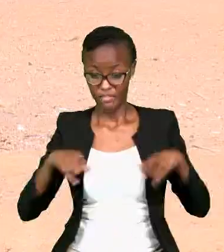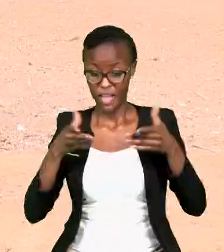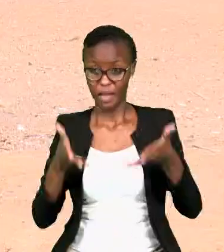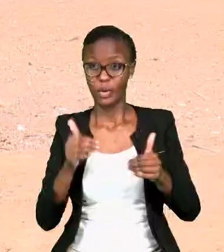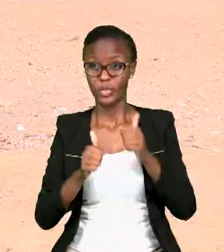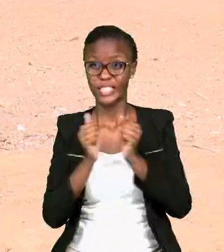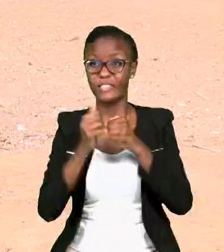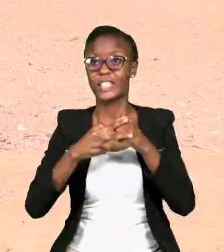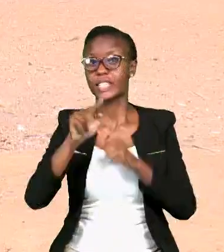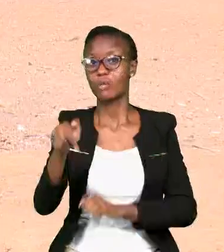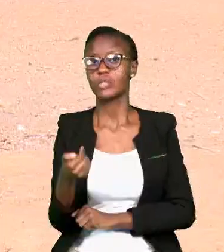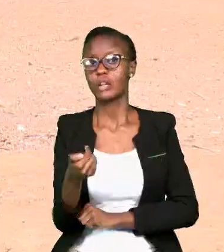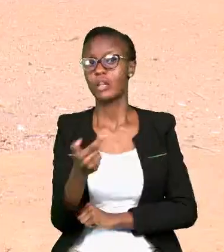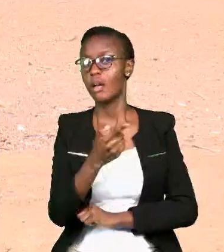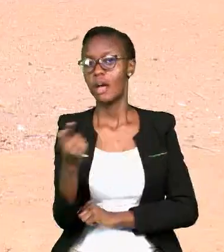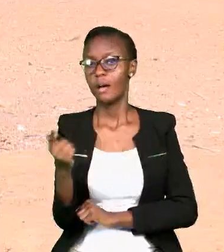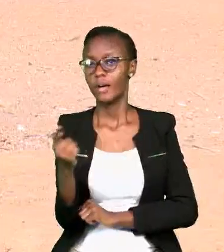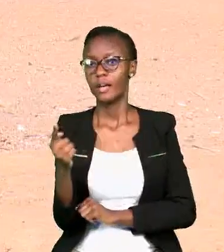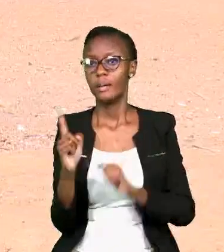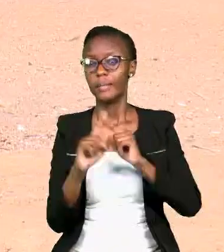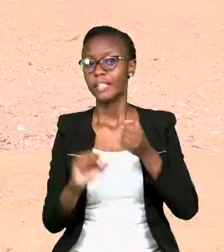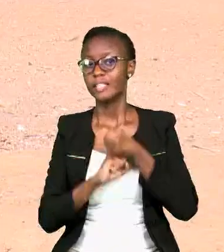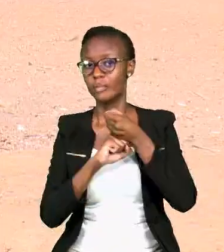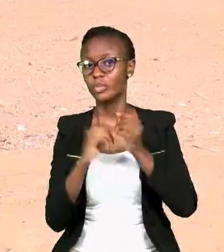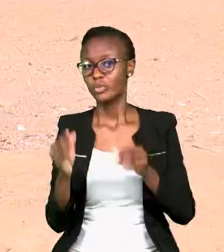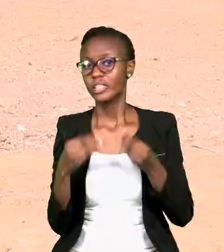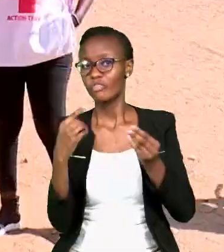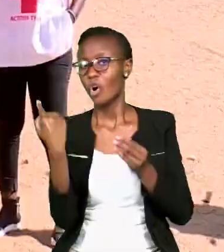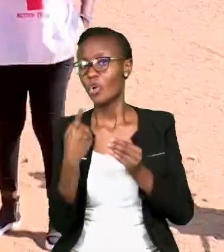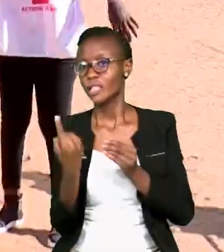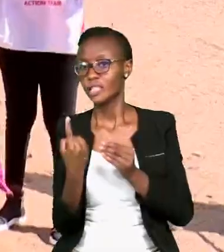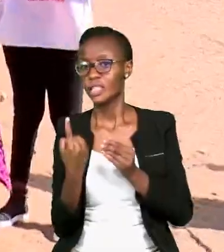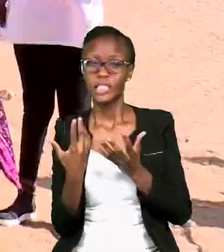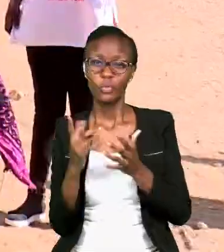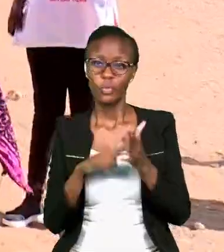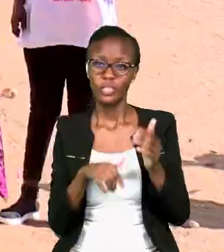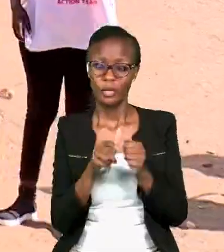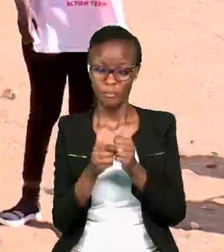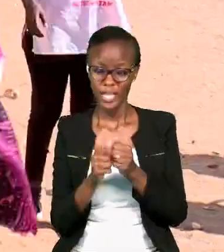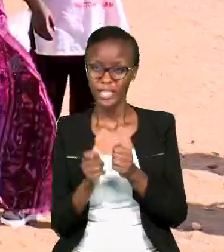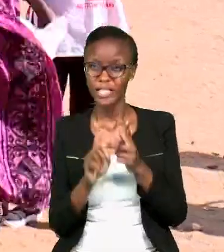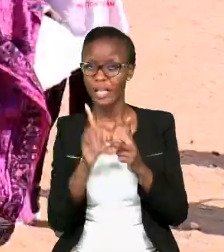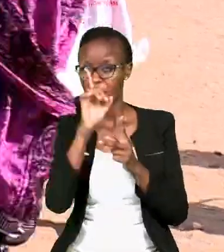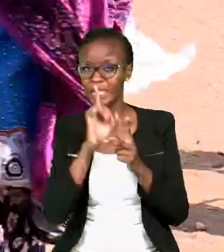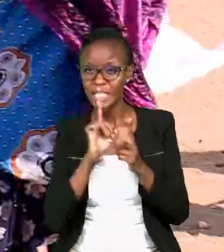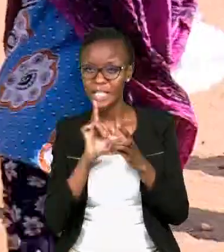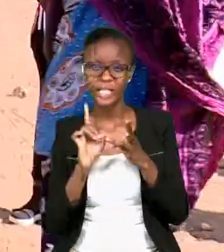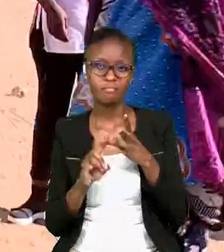about 17,000. With the support that we are providing maize, we are providing beans, we are